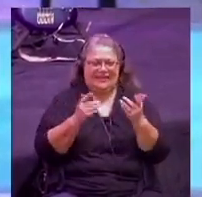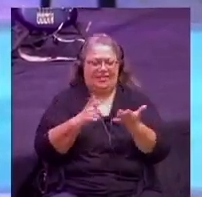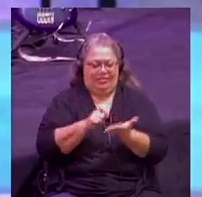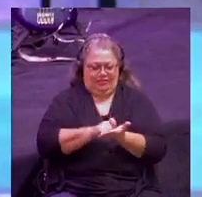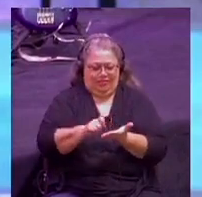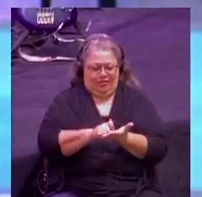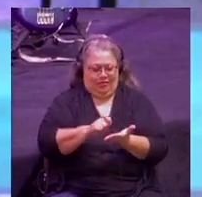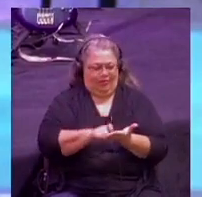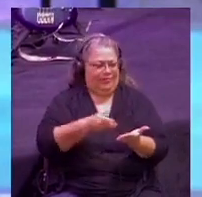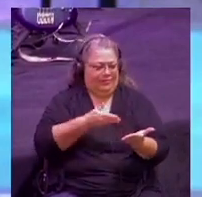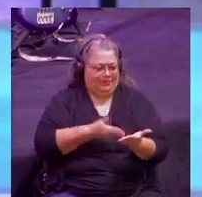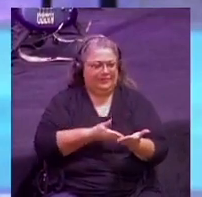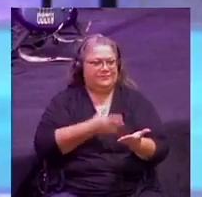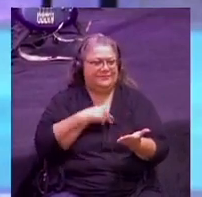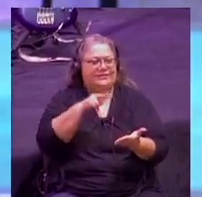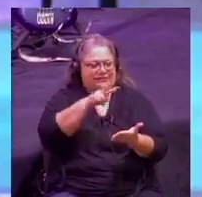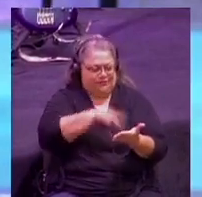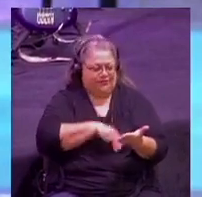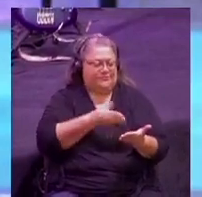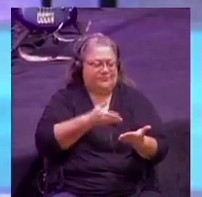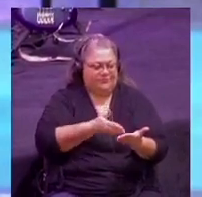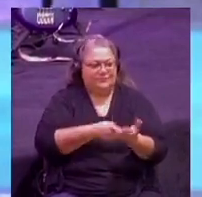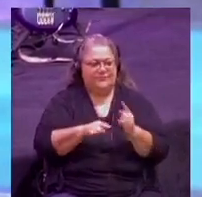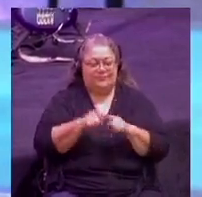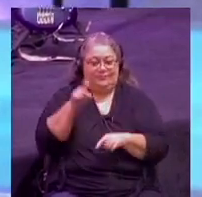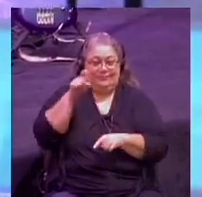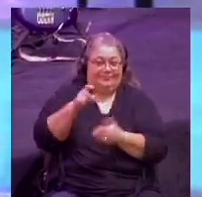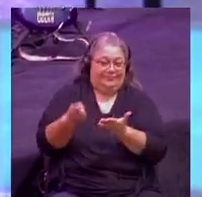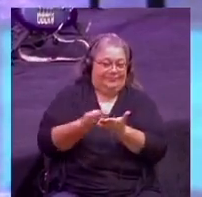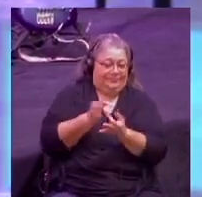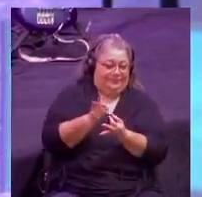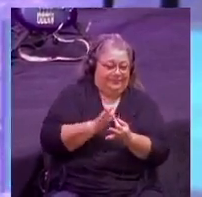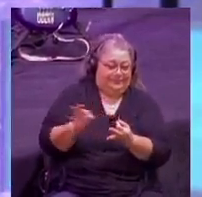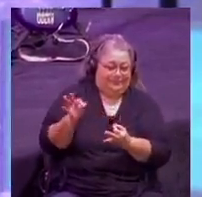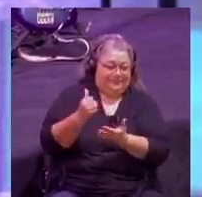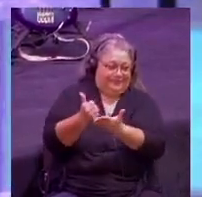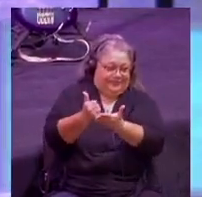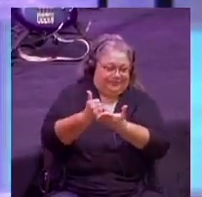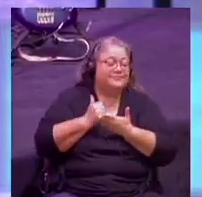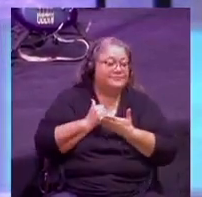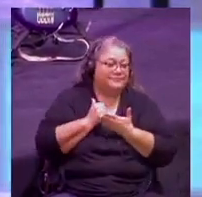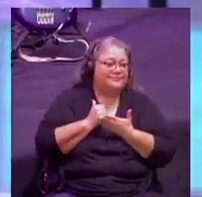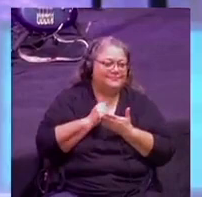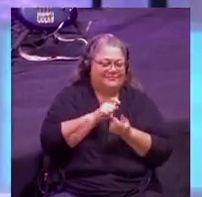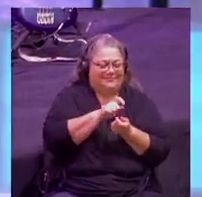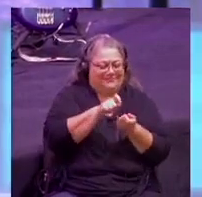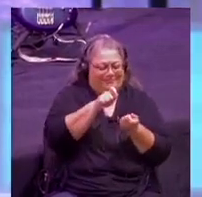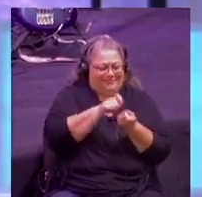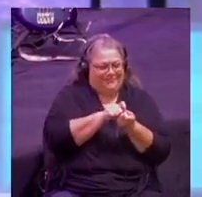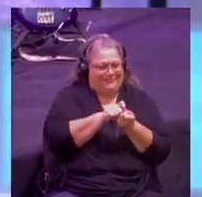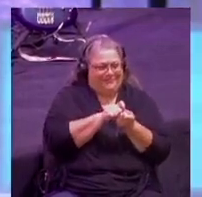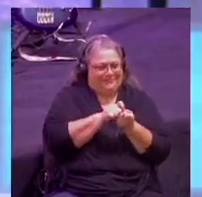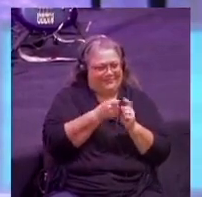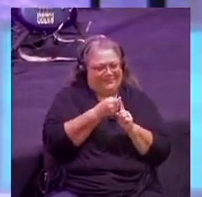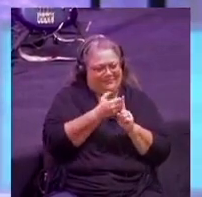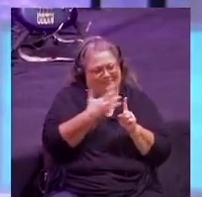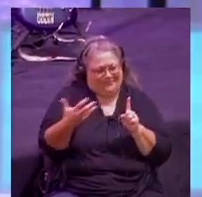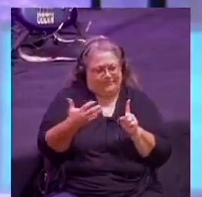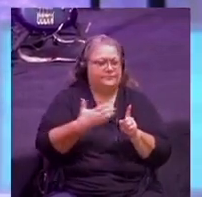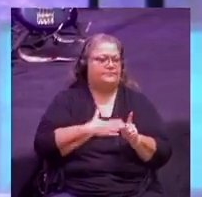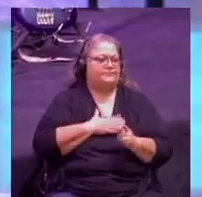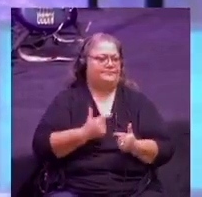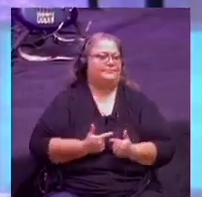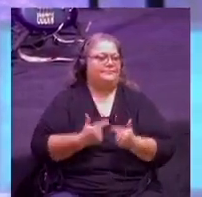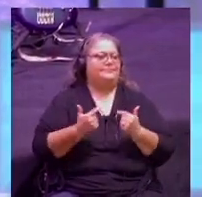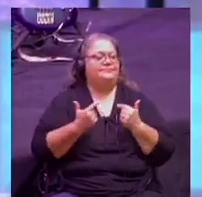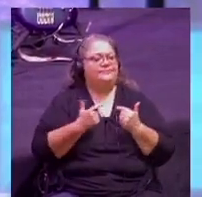in God's Word. I can read that. What I need the Holy Spirit to help me with is the specific details of my life. Do